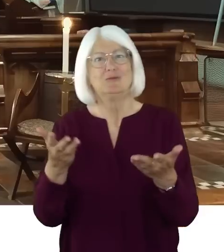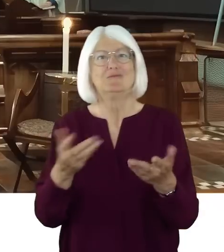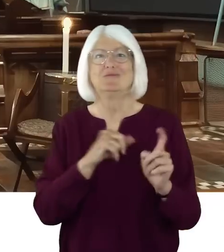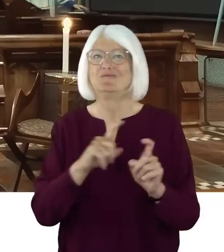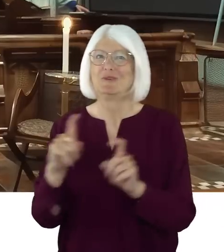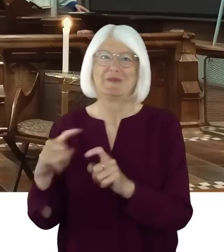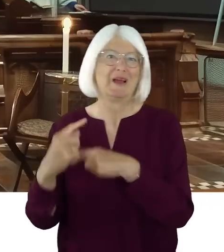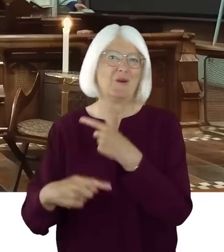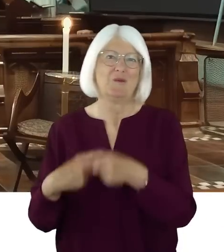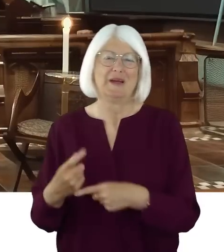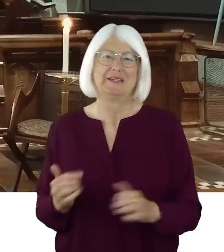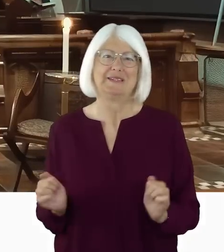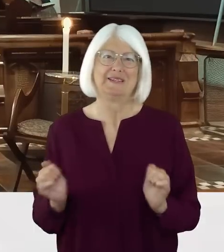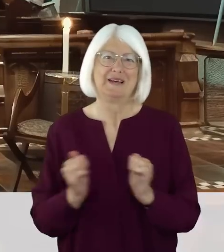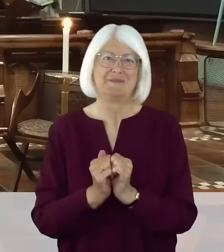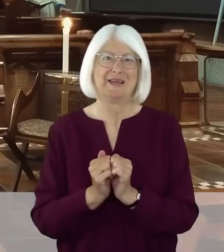always. Amen. Amen.